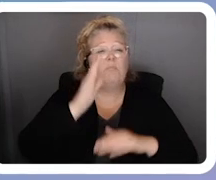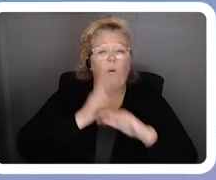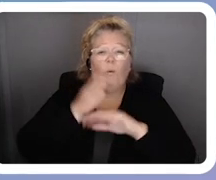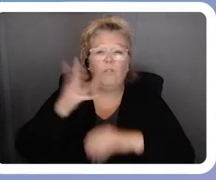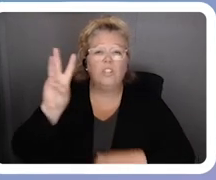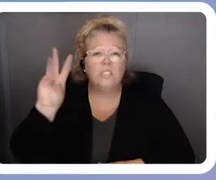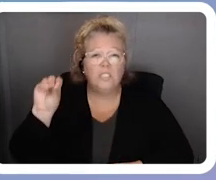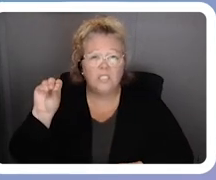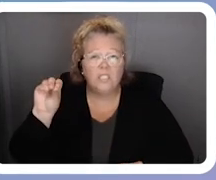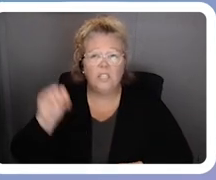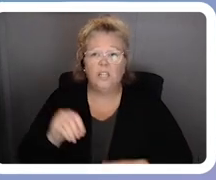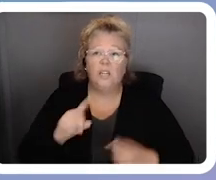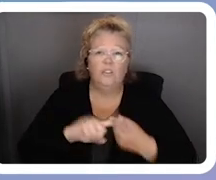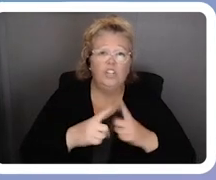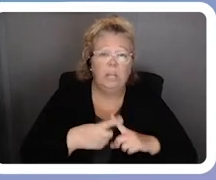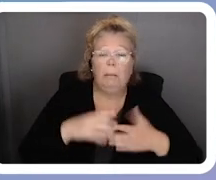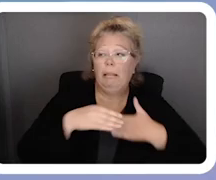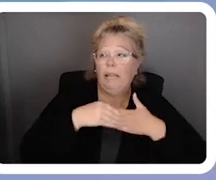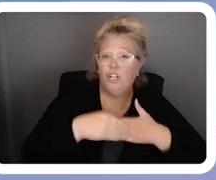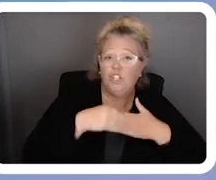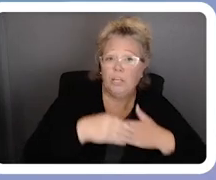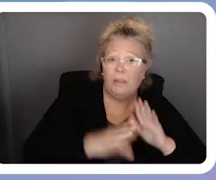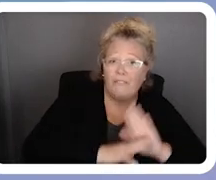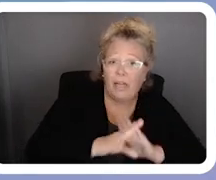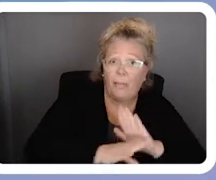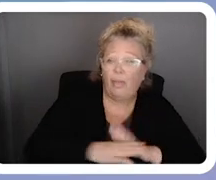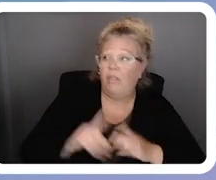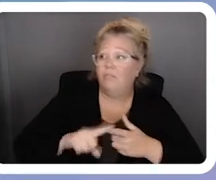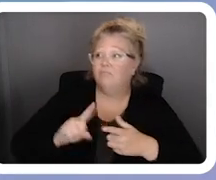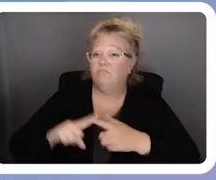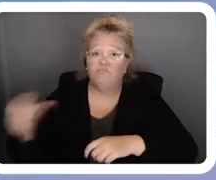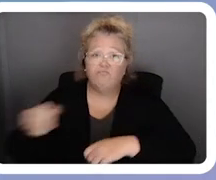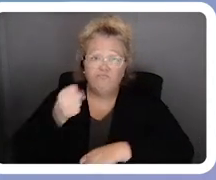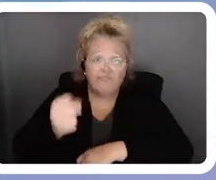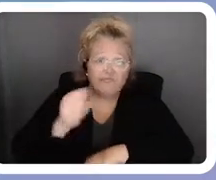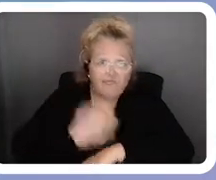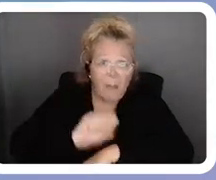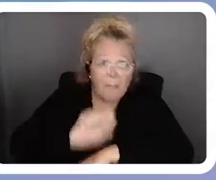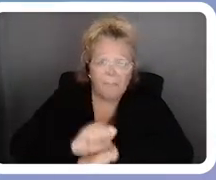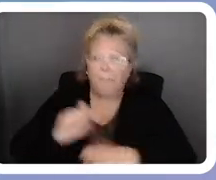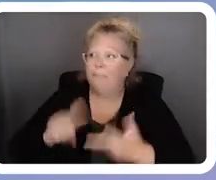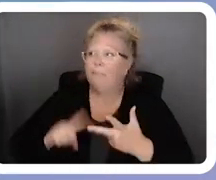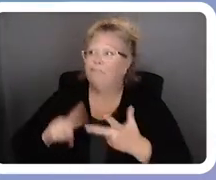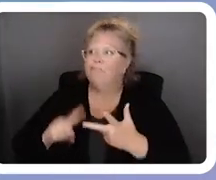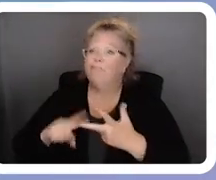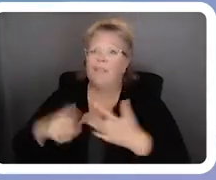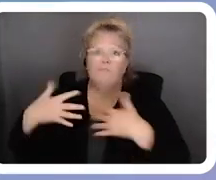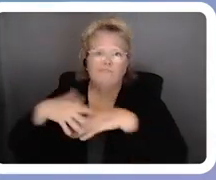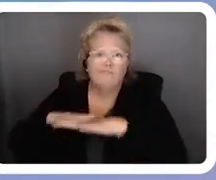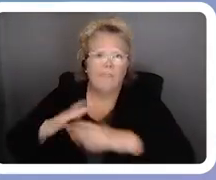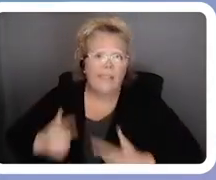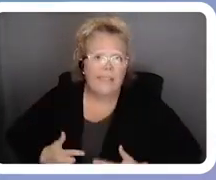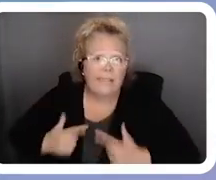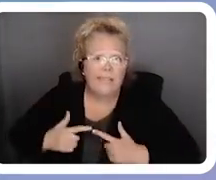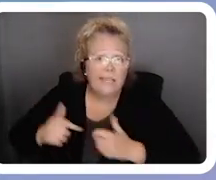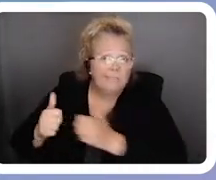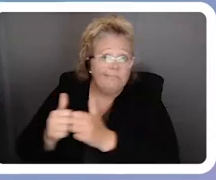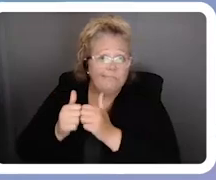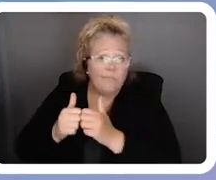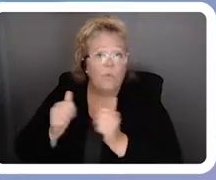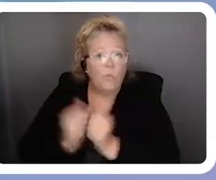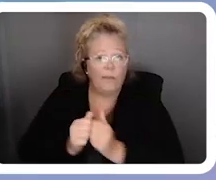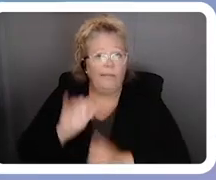for inclusion, friendship, leadership development, and integrated job opportunities, along with inclusive living for people